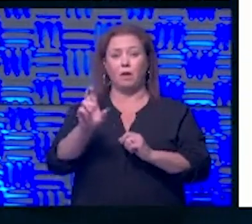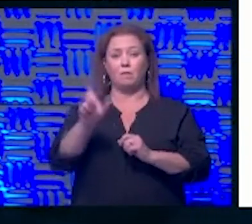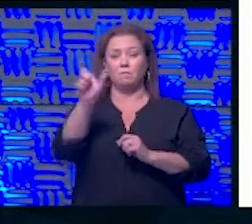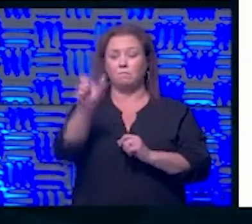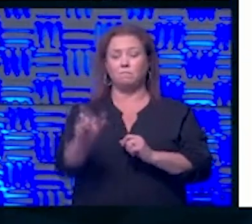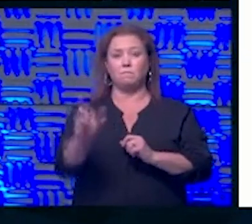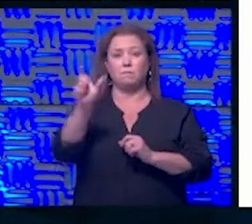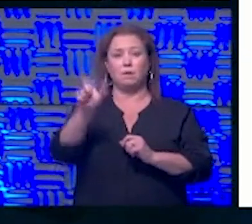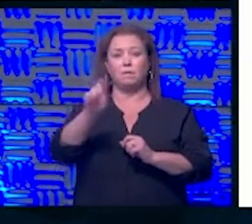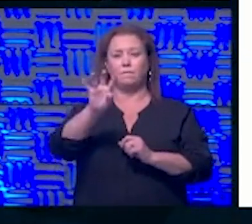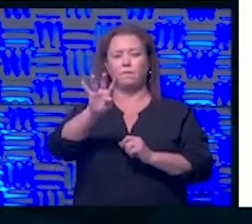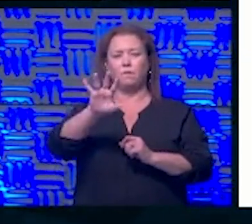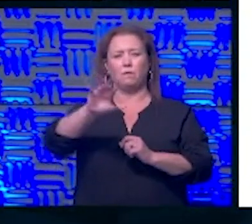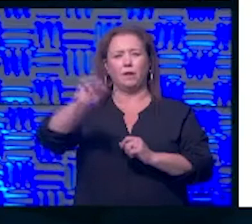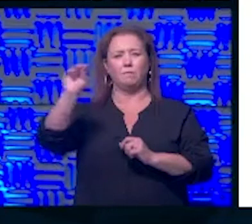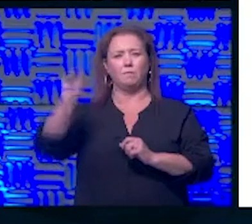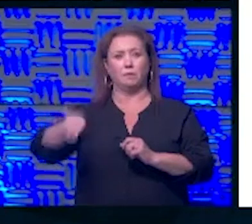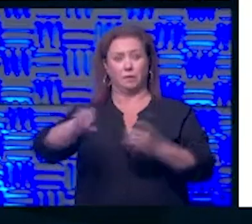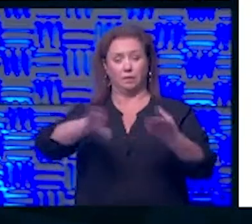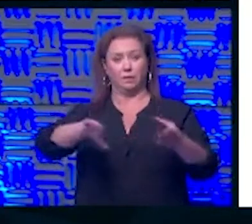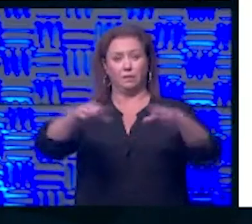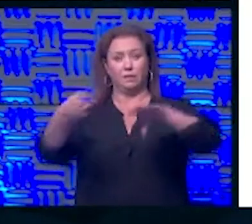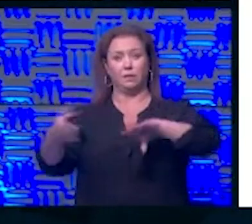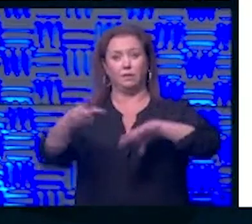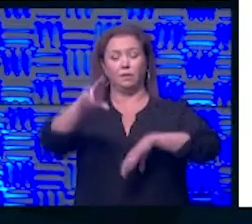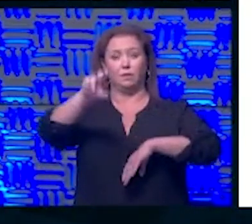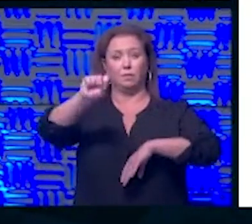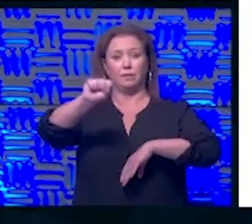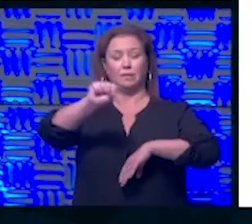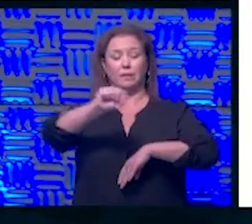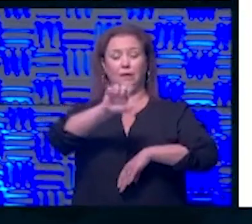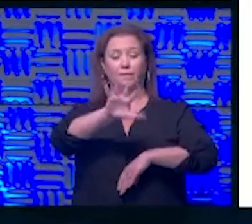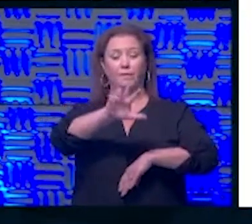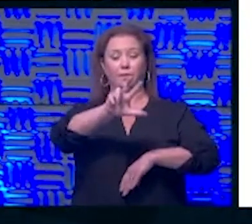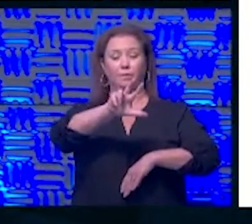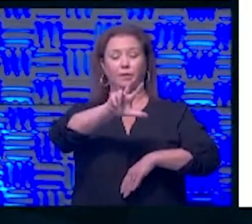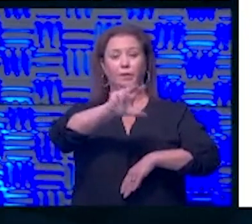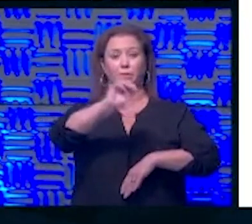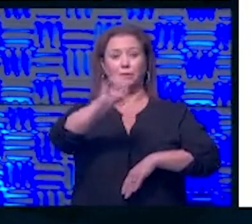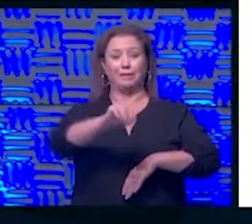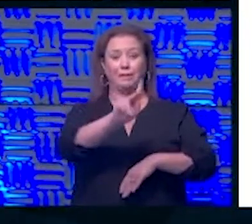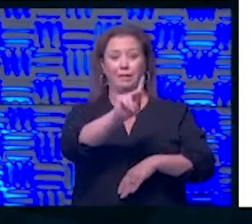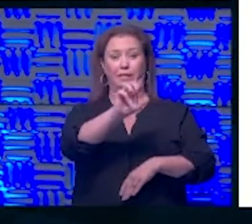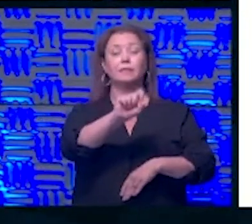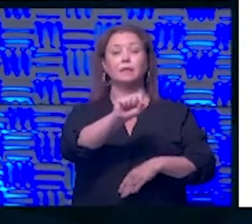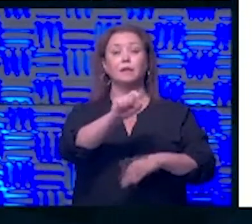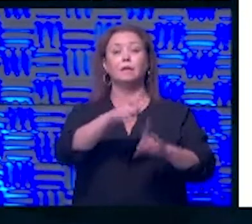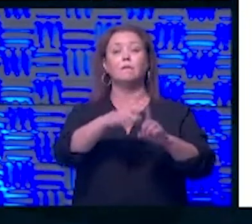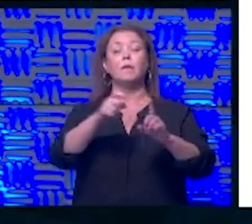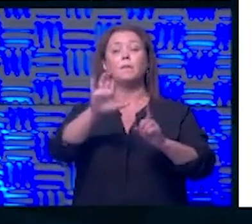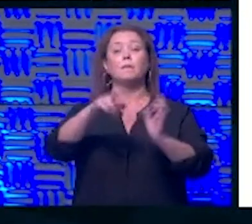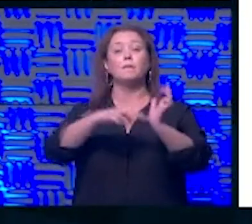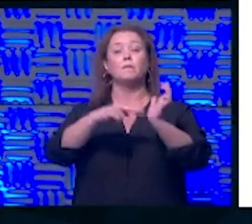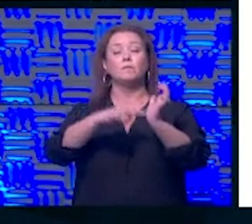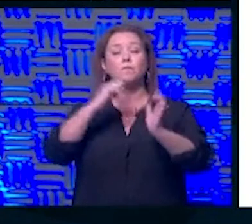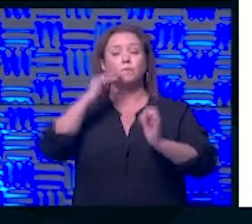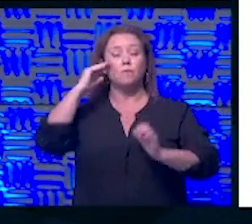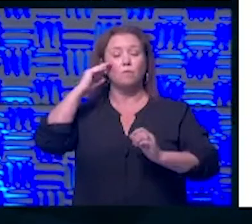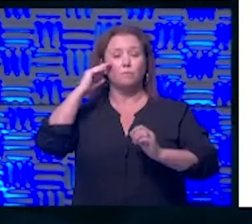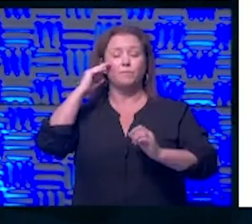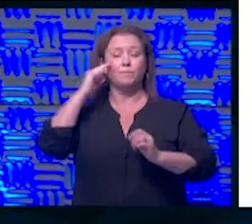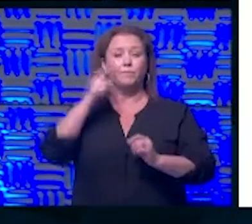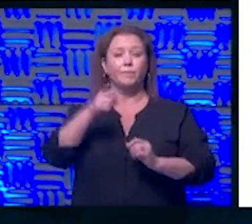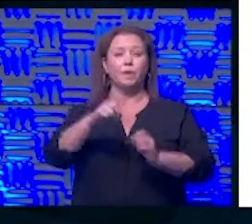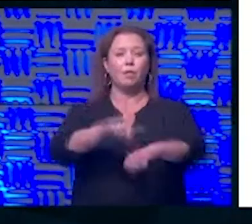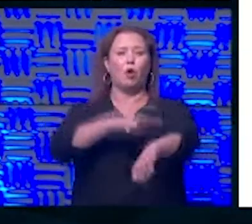remarkable. Yeah. That 45% of the deaths in the United States and 53% of the deaths in Kansas have come from long-term care facilities. Yep. I